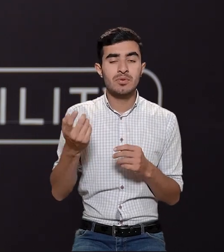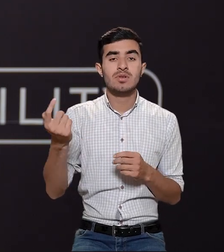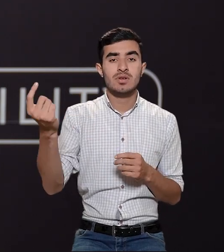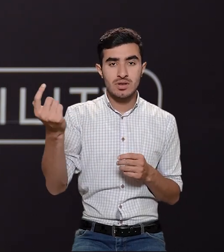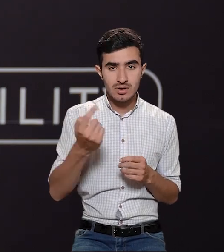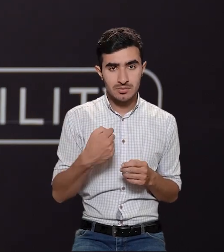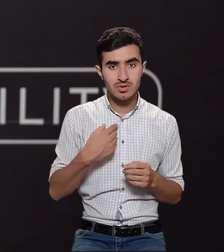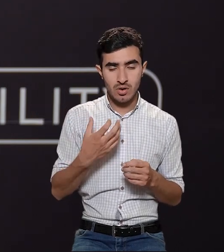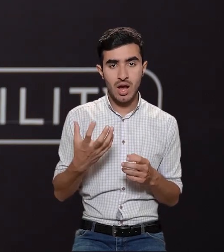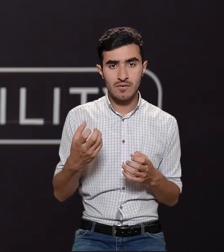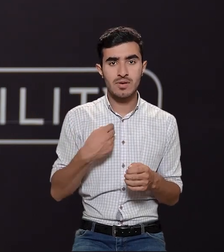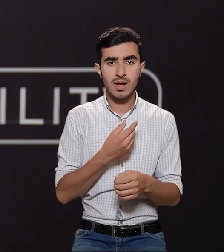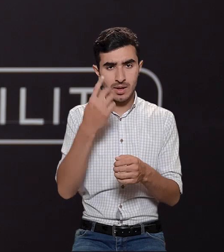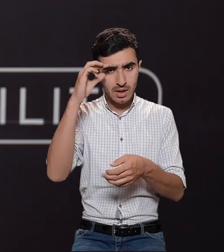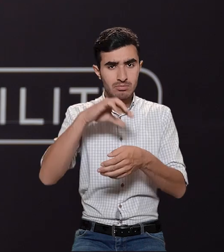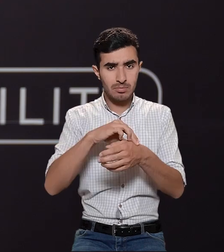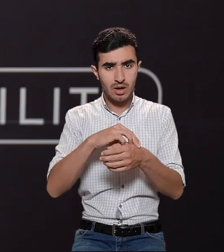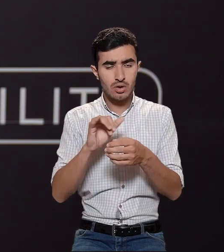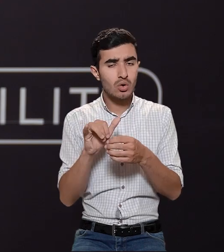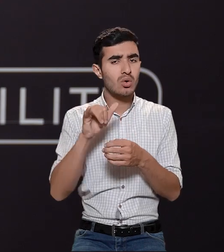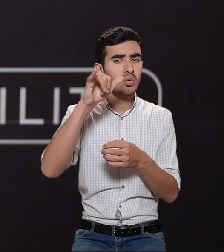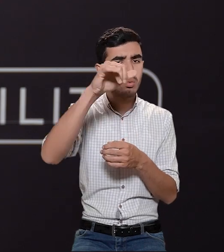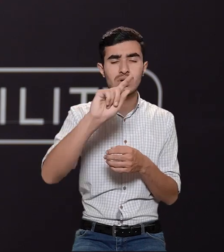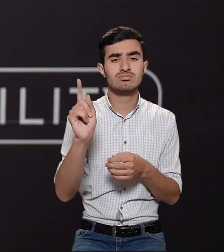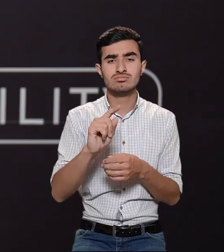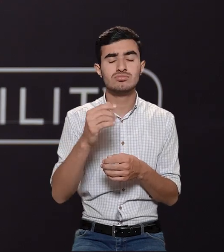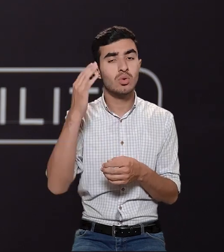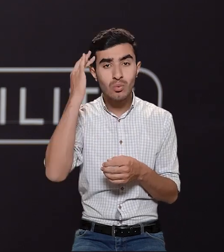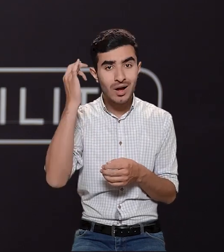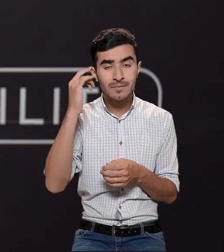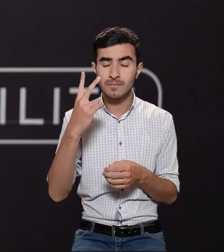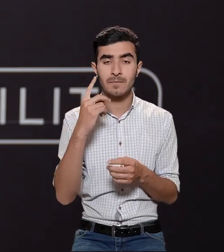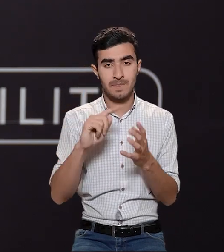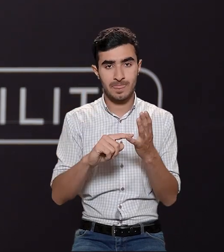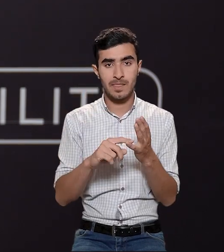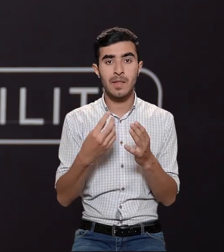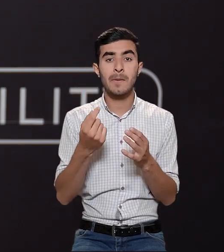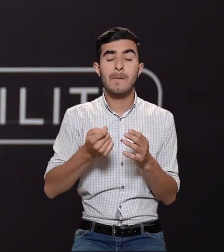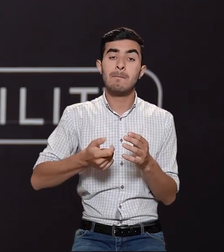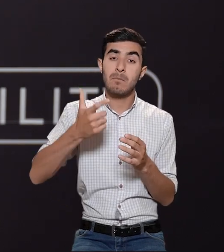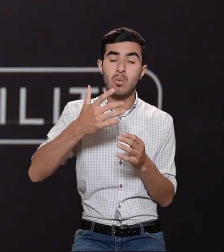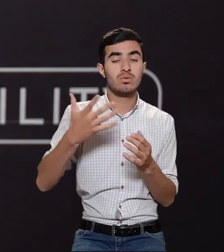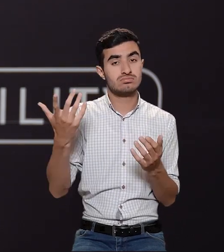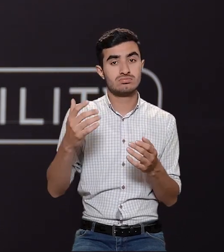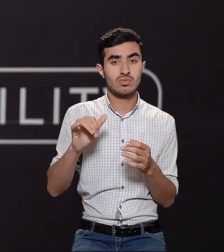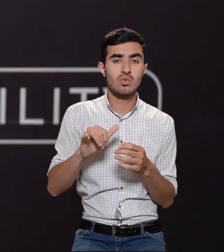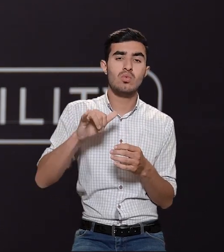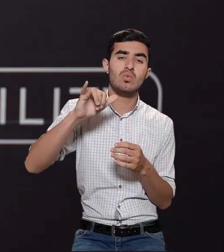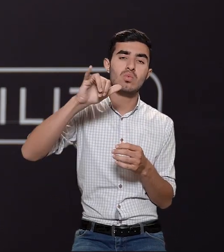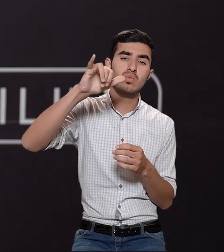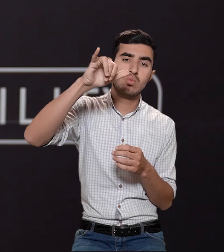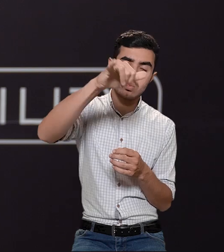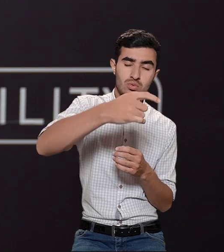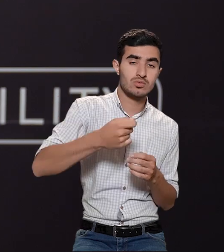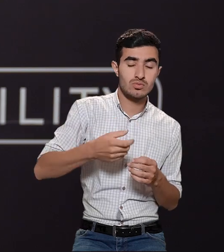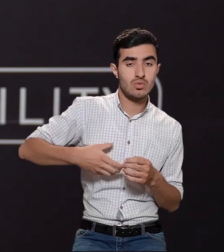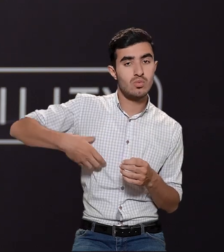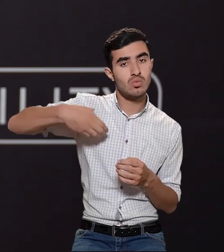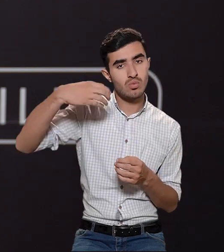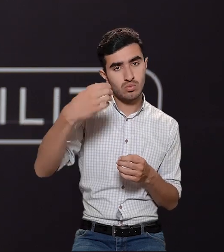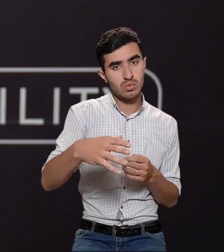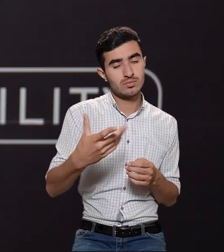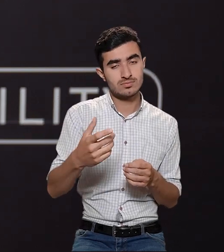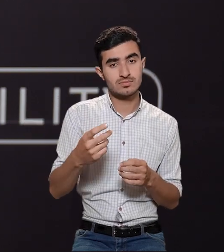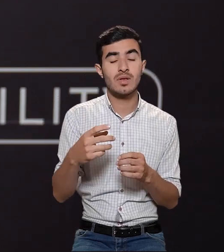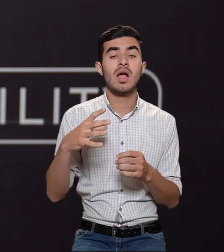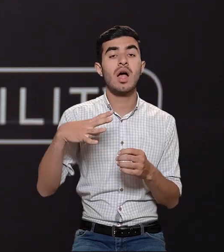go abroad to get the treatment. For the reason, it's so expensive, everybody can't afford it. And when somebody goes